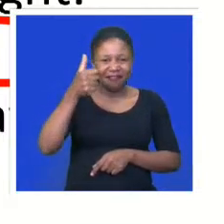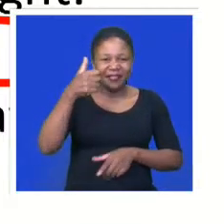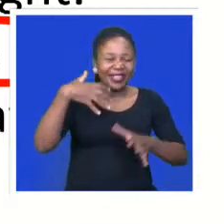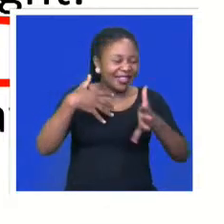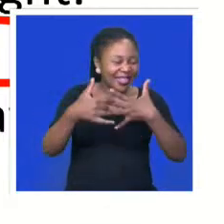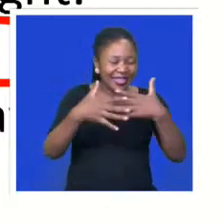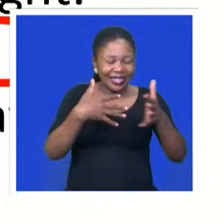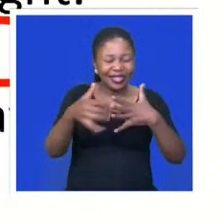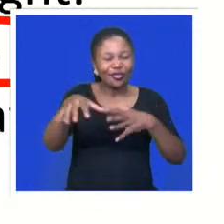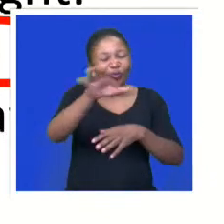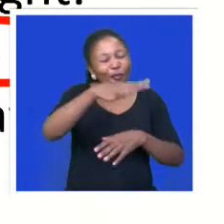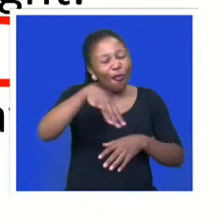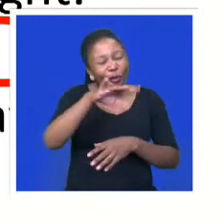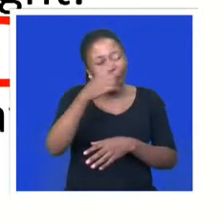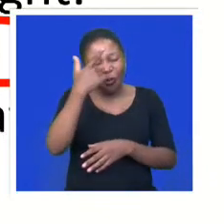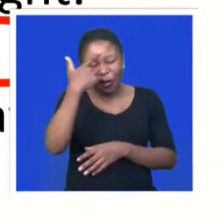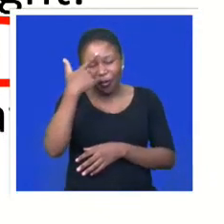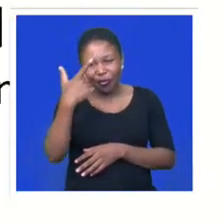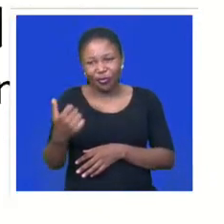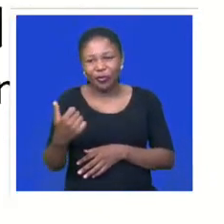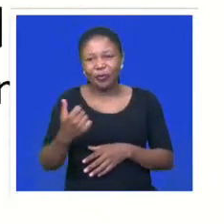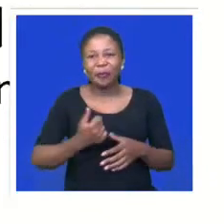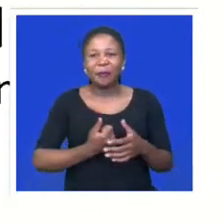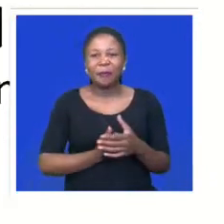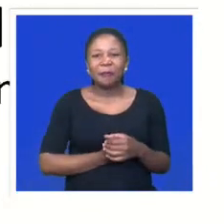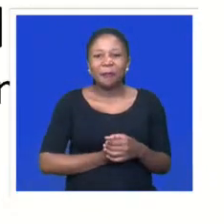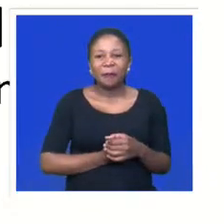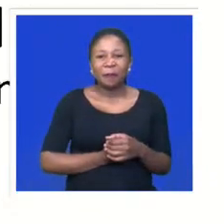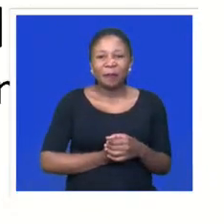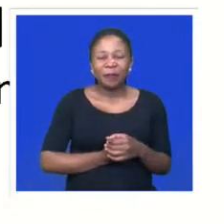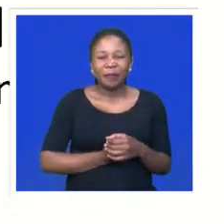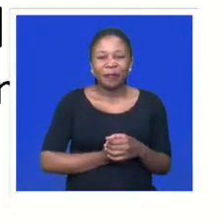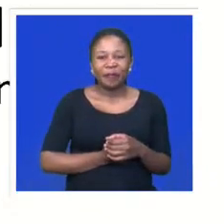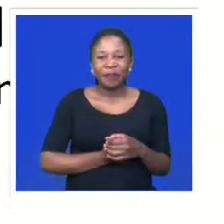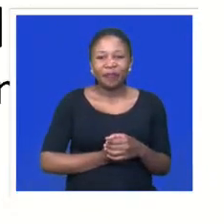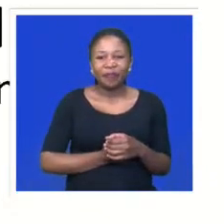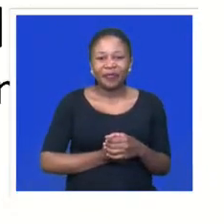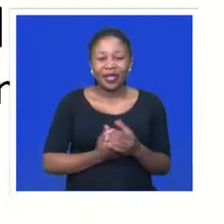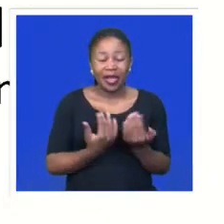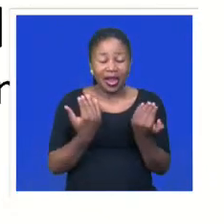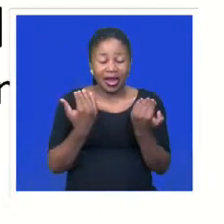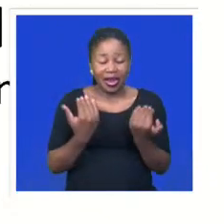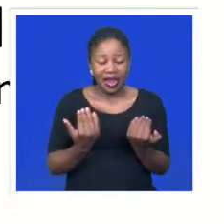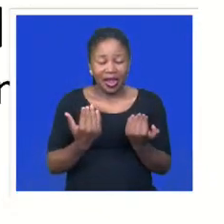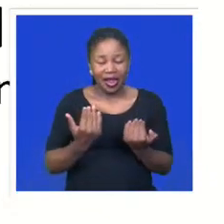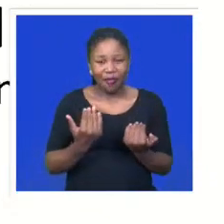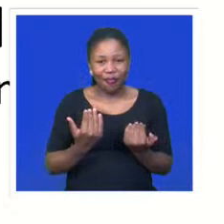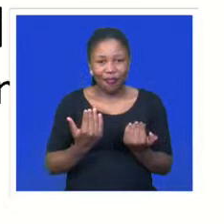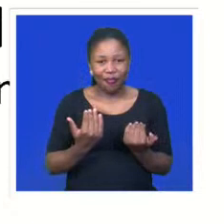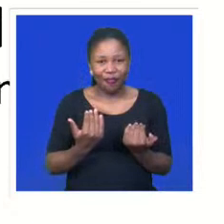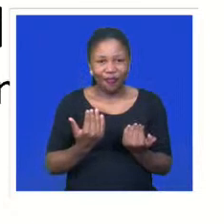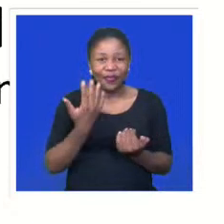Okay, dear Lena, let us look at our assessment for today.